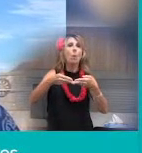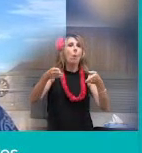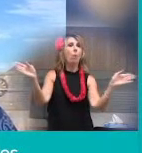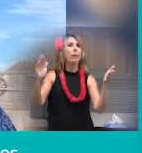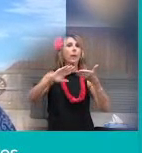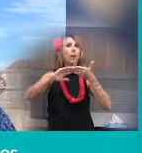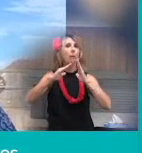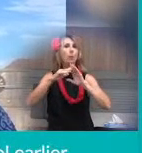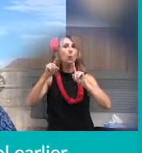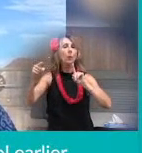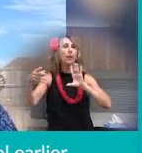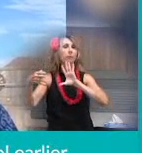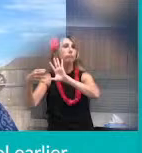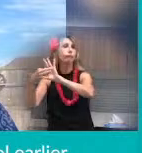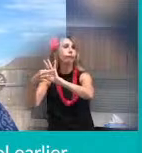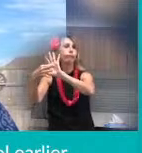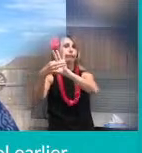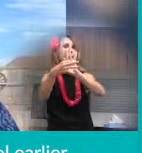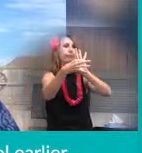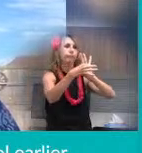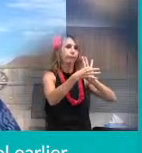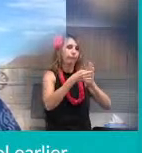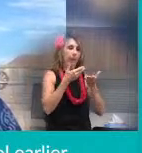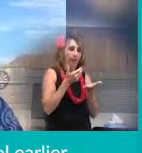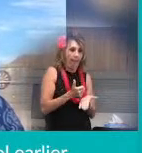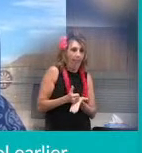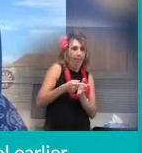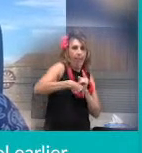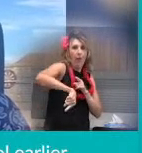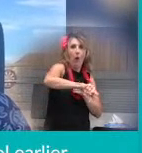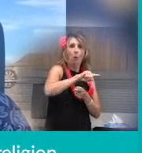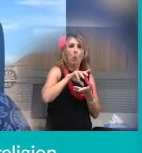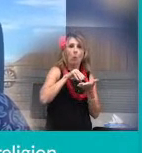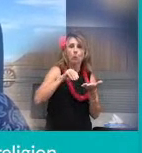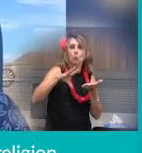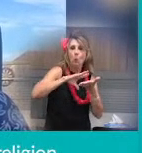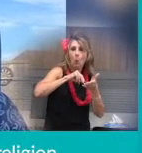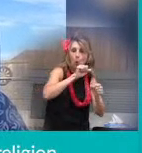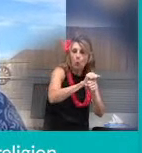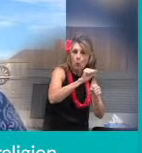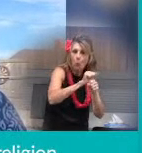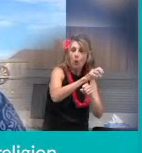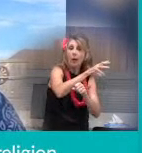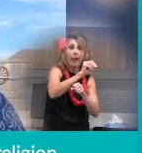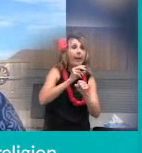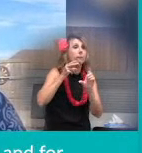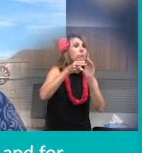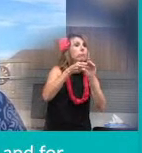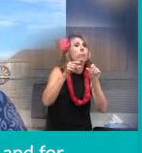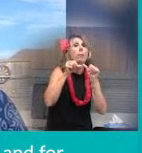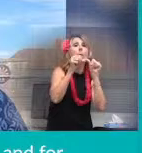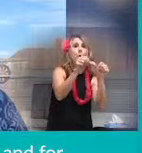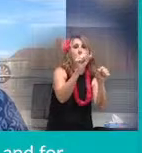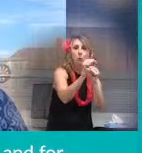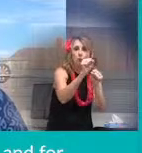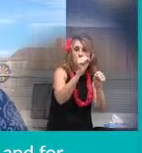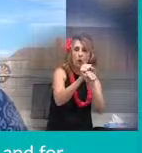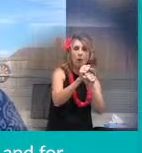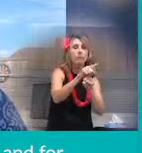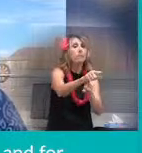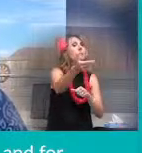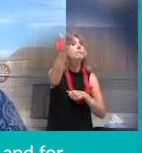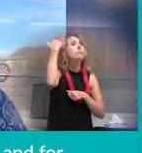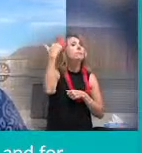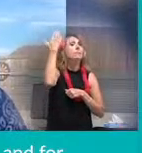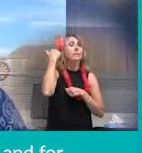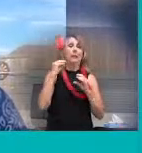work experiences and employment after high school. Earlier in Dave's career, he also taught religion, social sciences, English, and